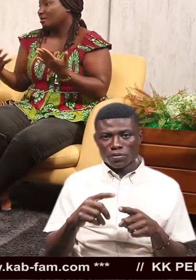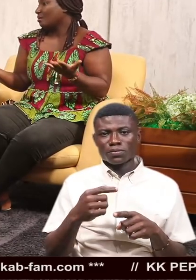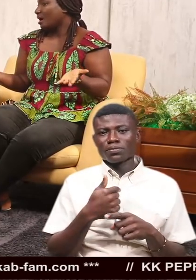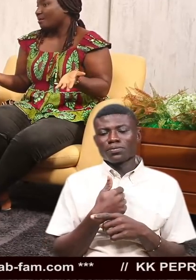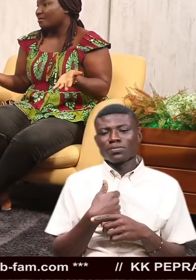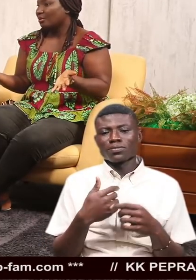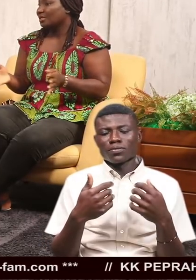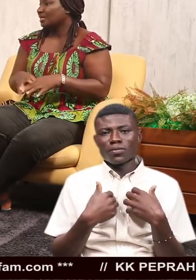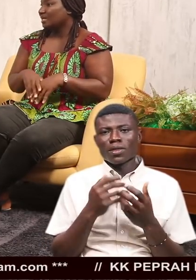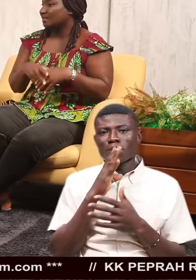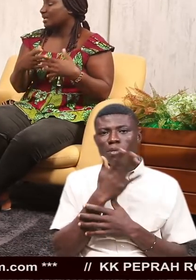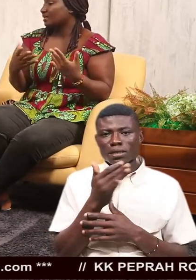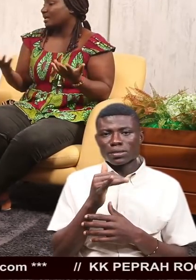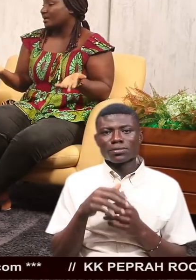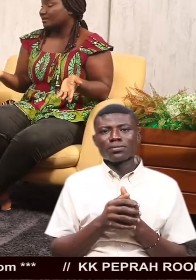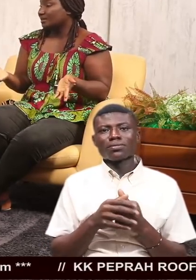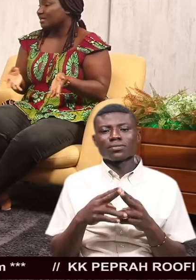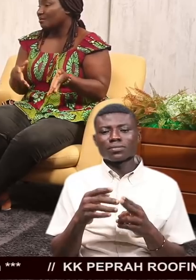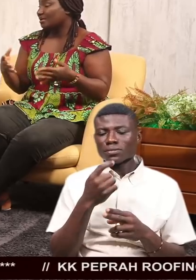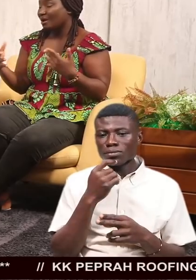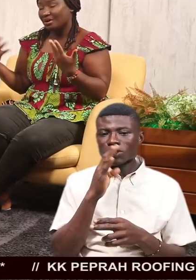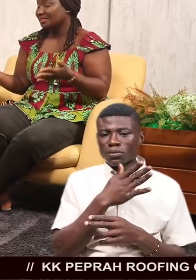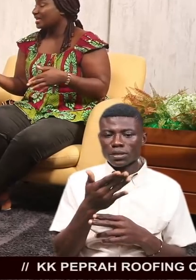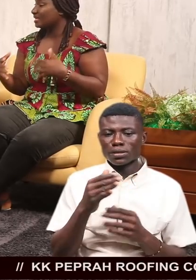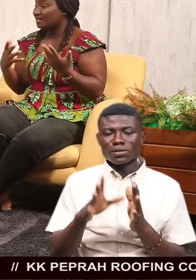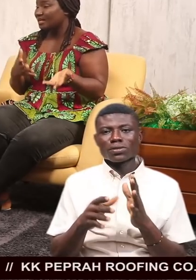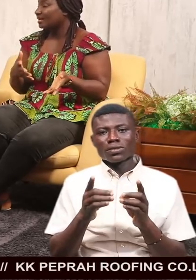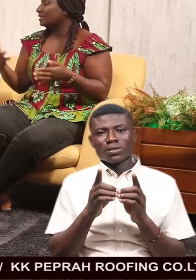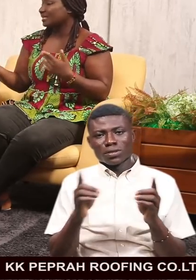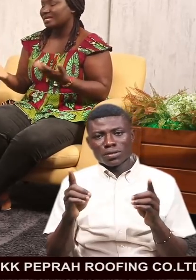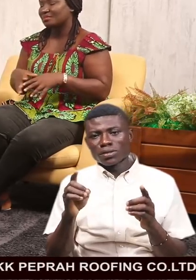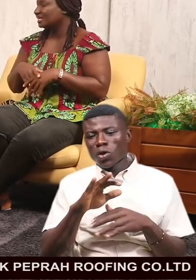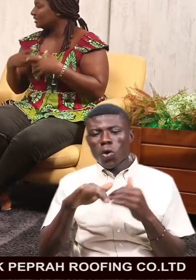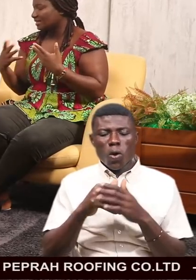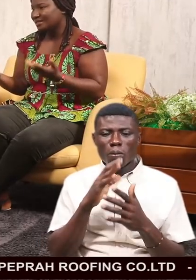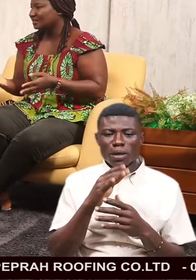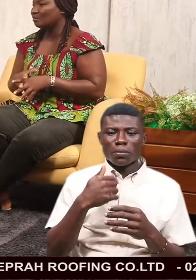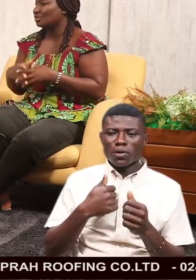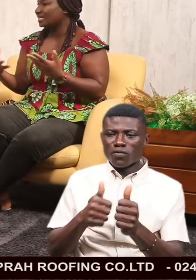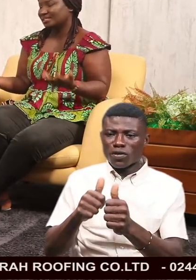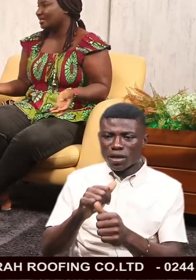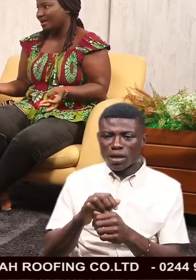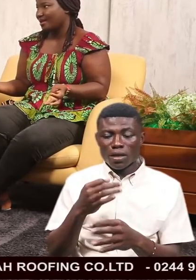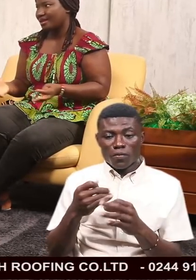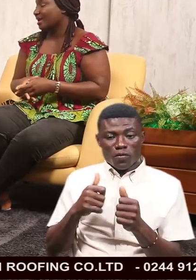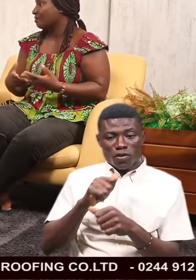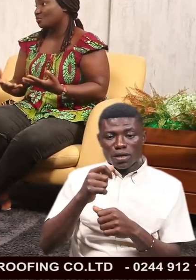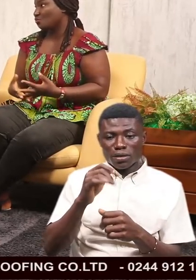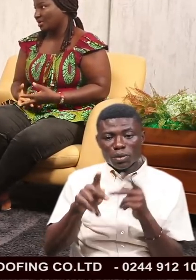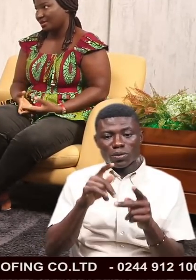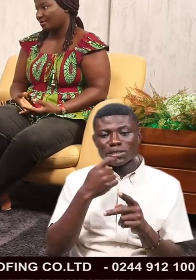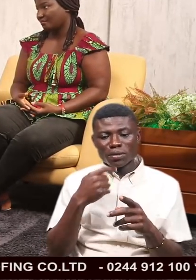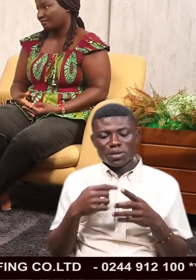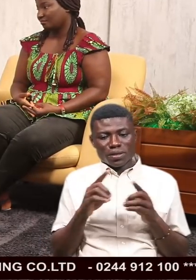ye aware boni de en ti sa aware ja ye nye ne sa de mi di san samu ne chi a nka